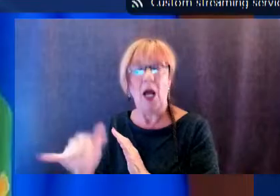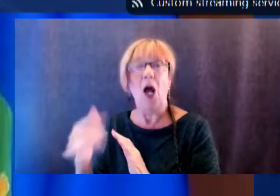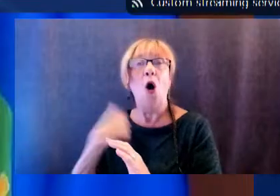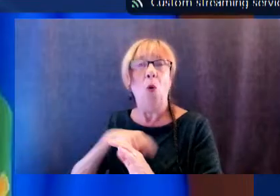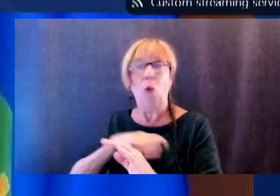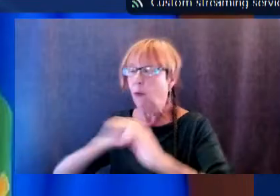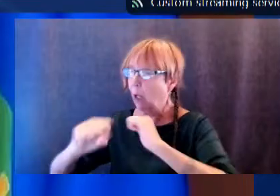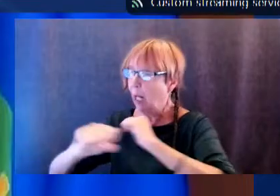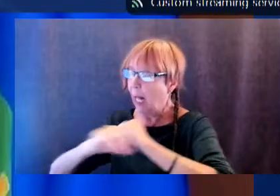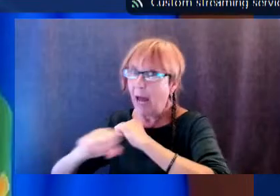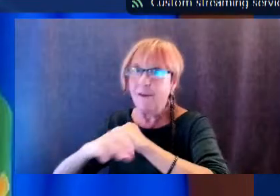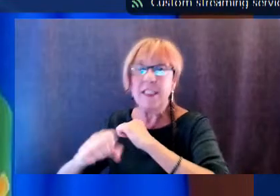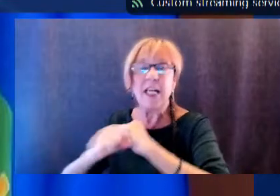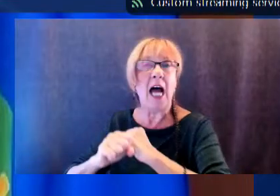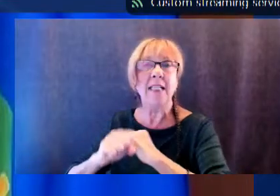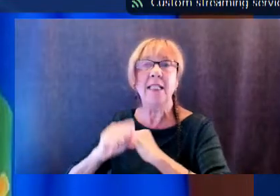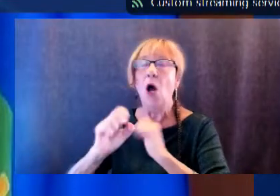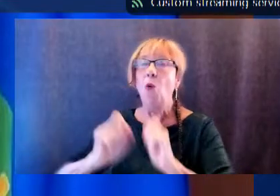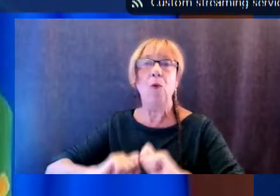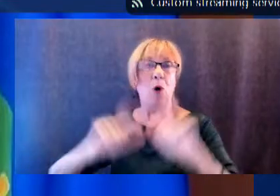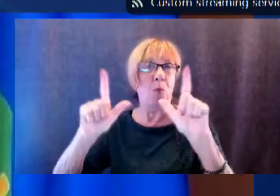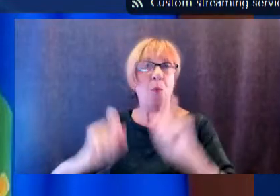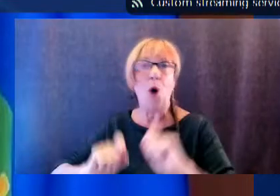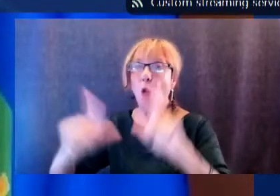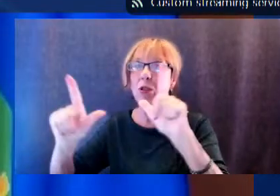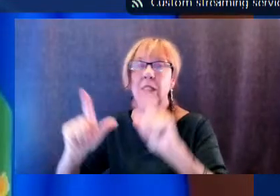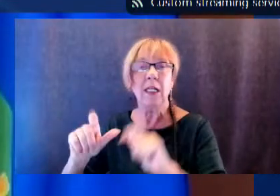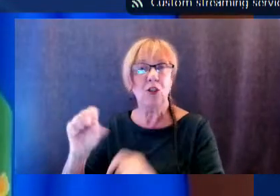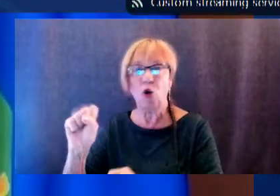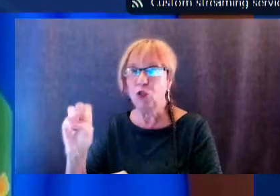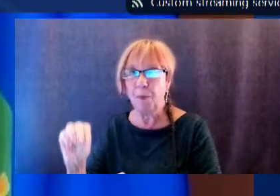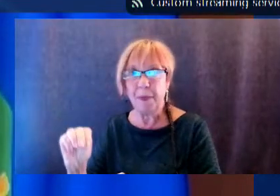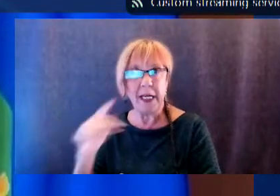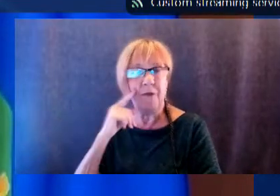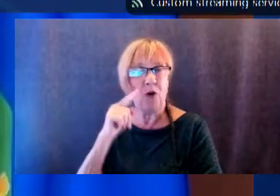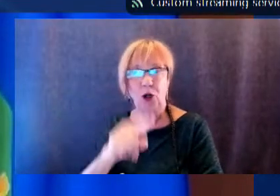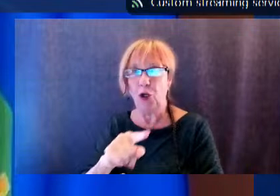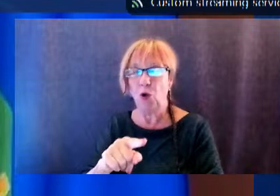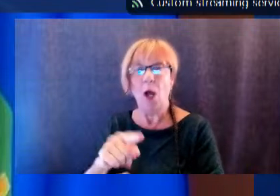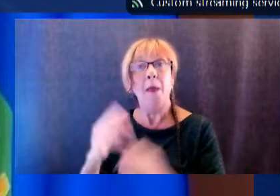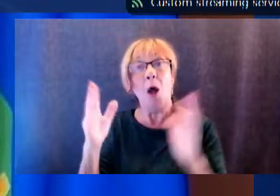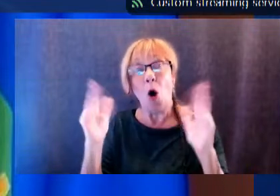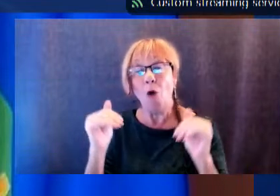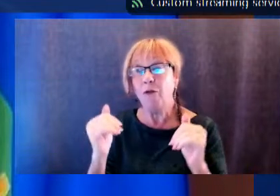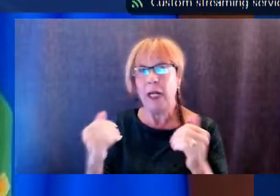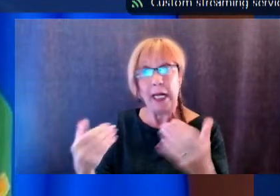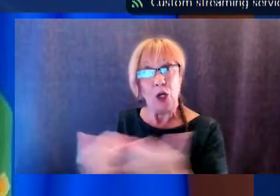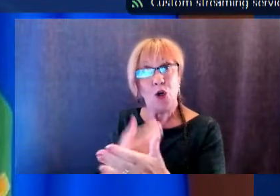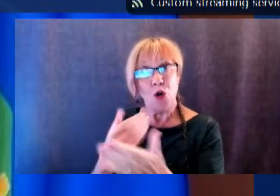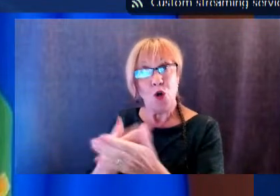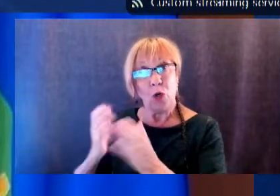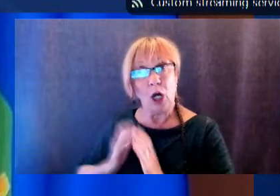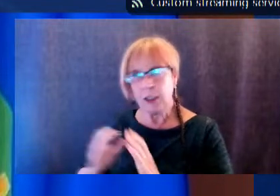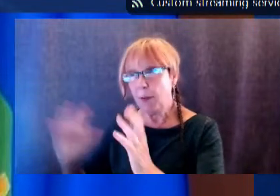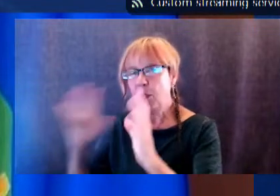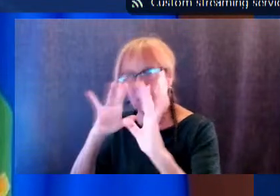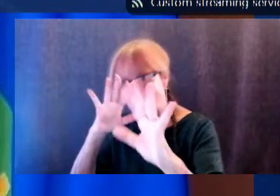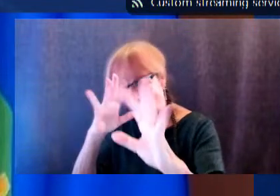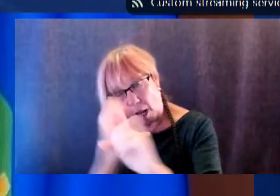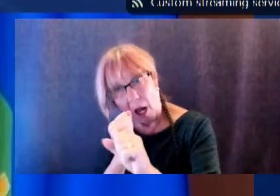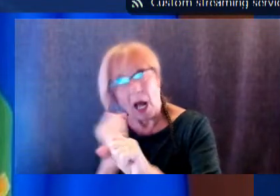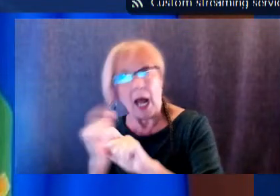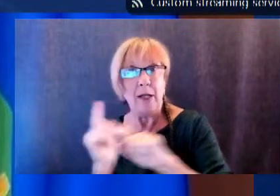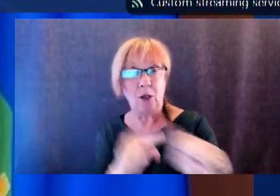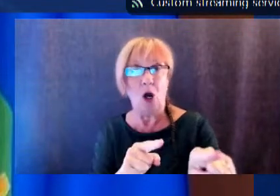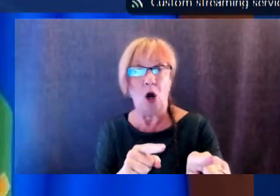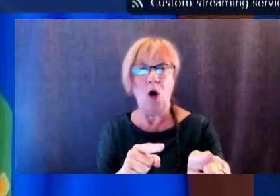prominent digital and video marketing promotions that draw attention and attract new customers. Residents and businesses can